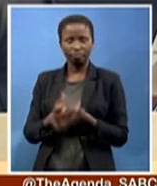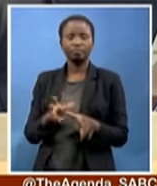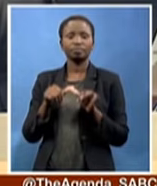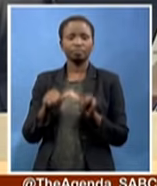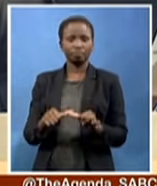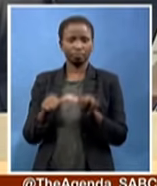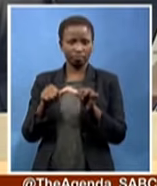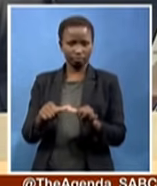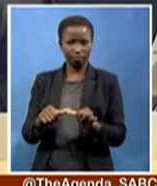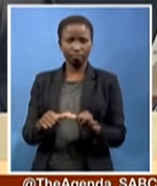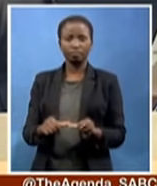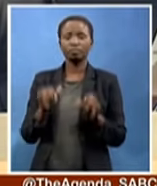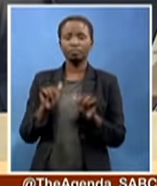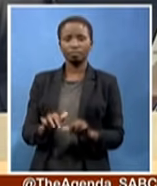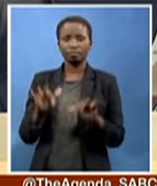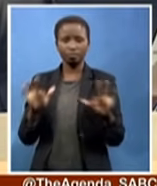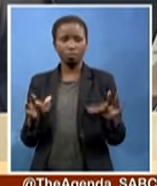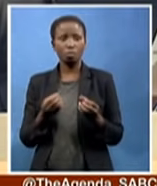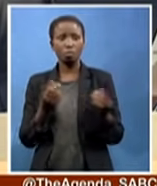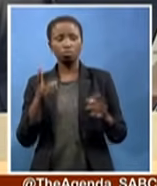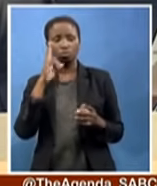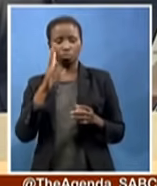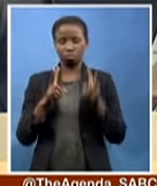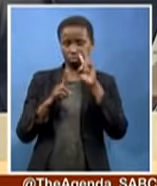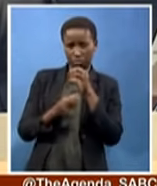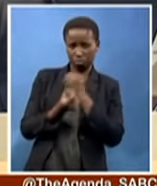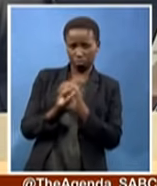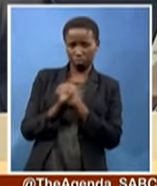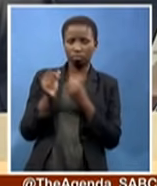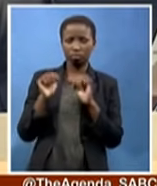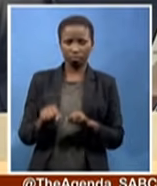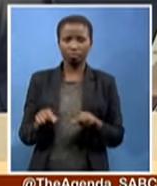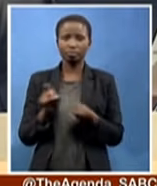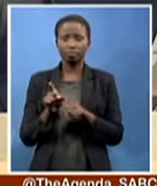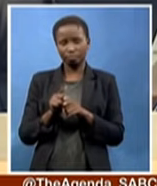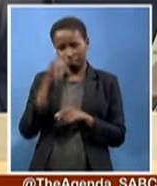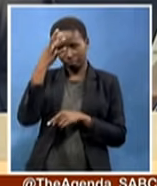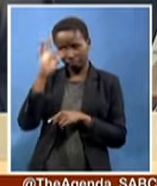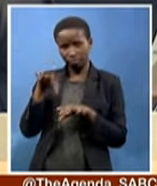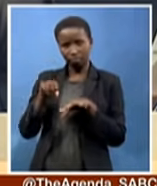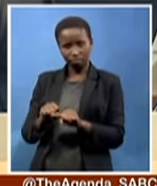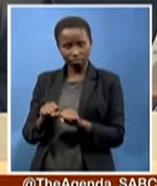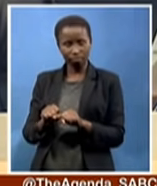capture, even if it was not described in those terms at the time,